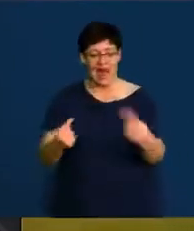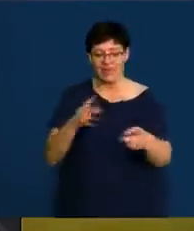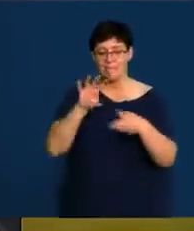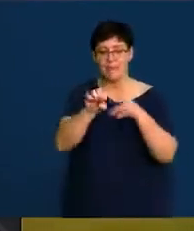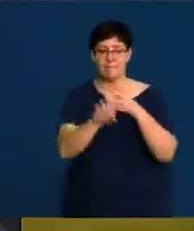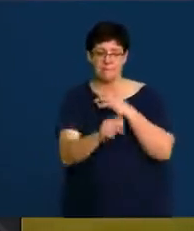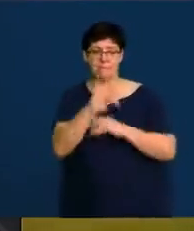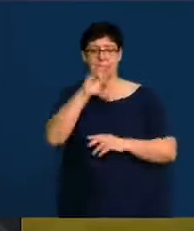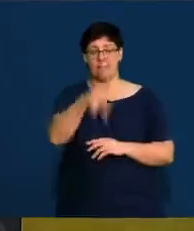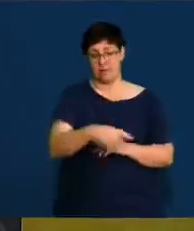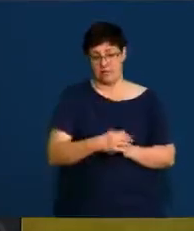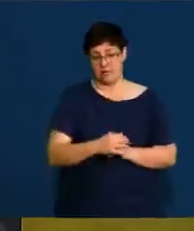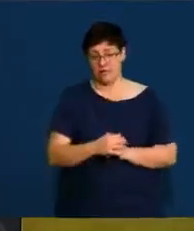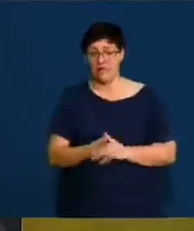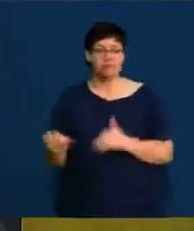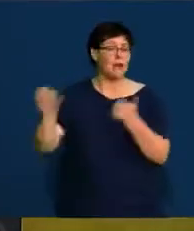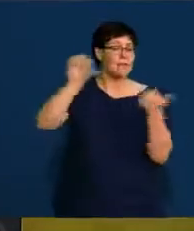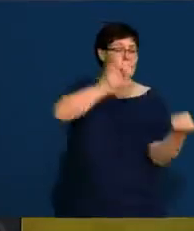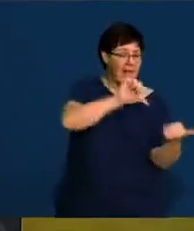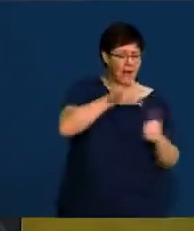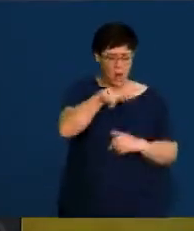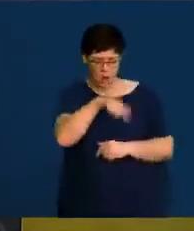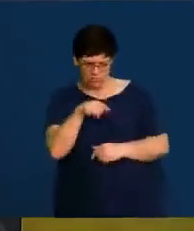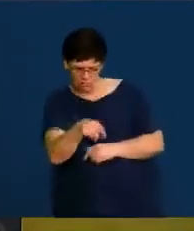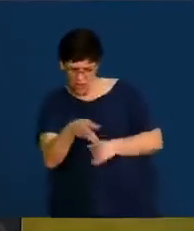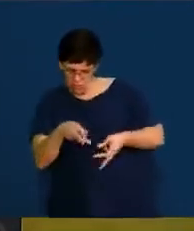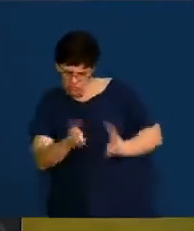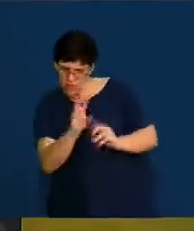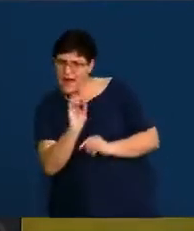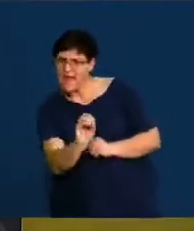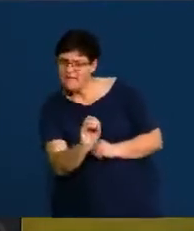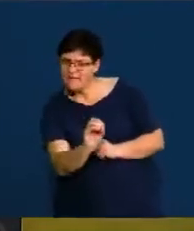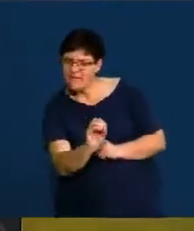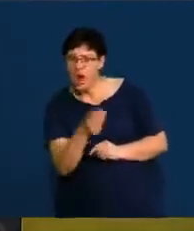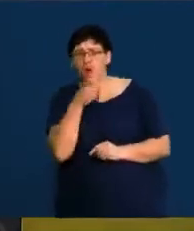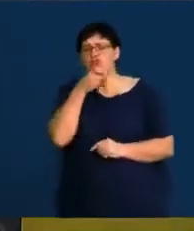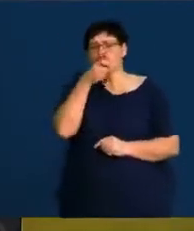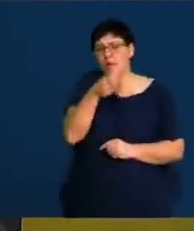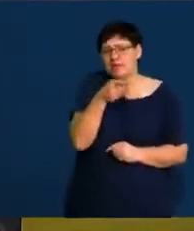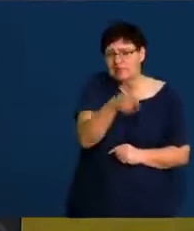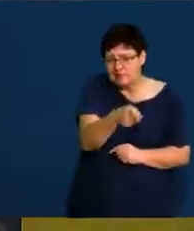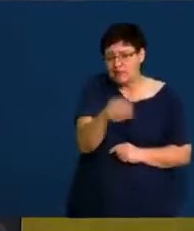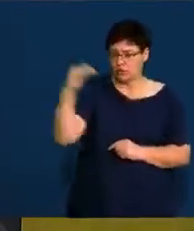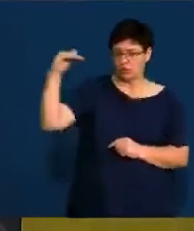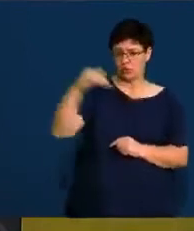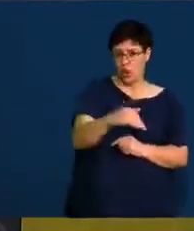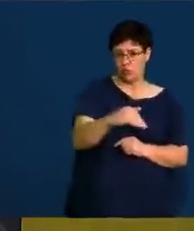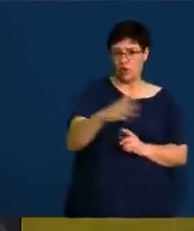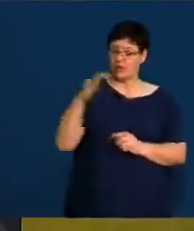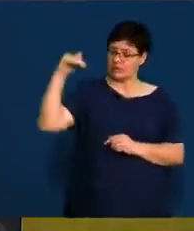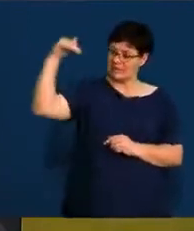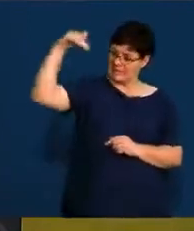on the map. Go back to the location. Is there a road? Comment on this type of slope. If it's a steep